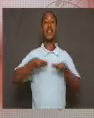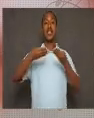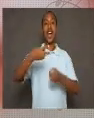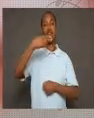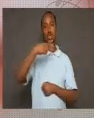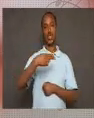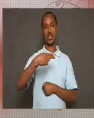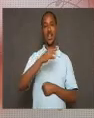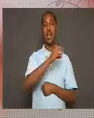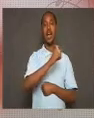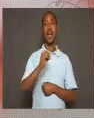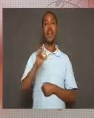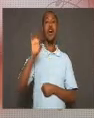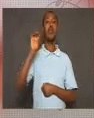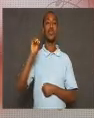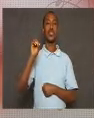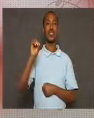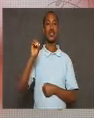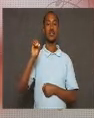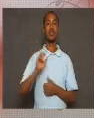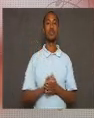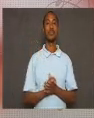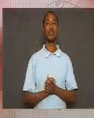hydrogen and oxygen.